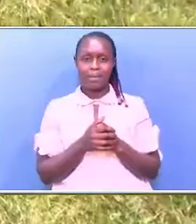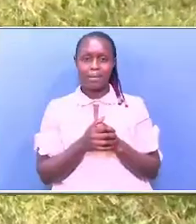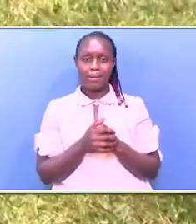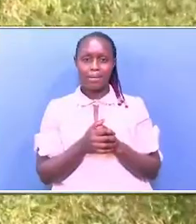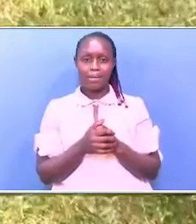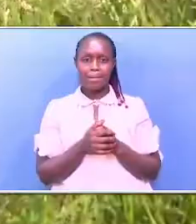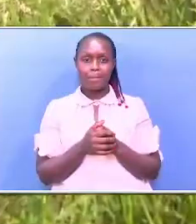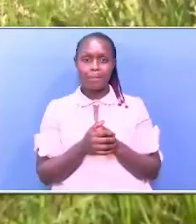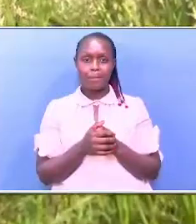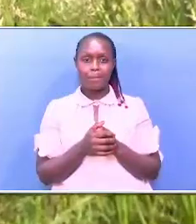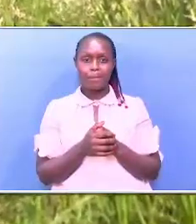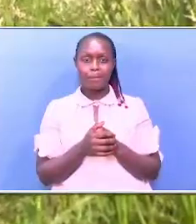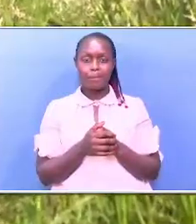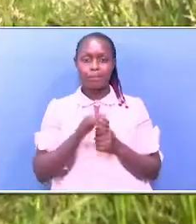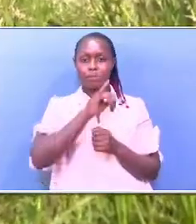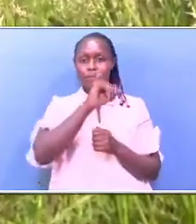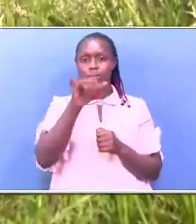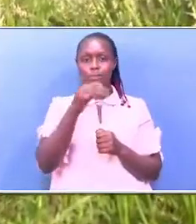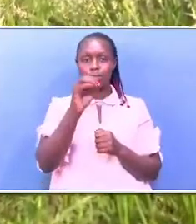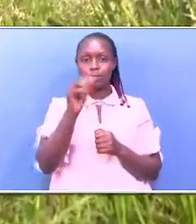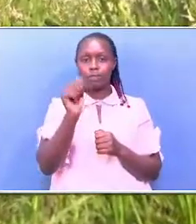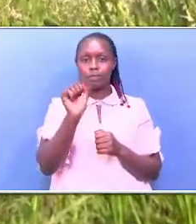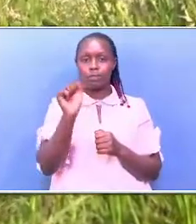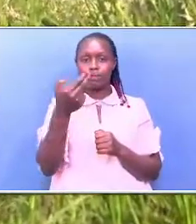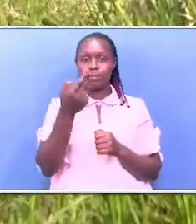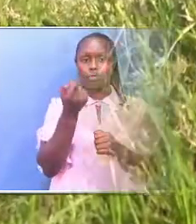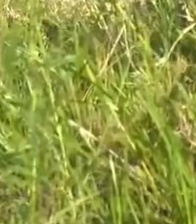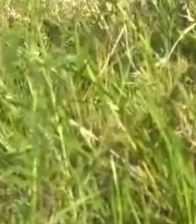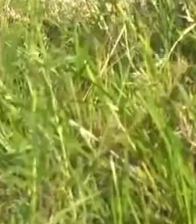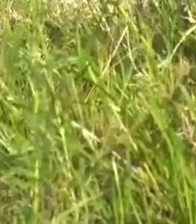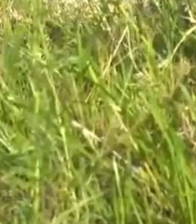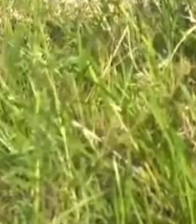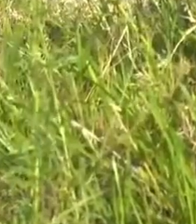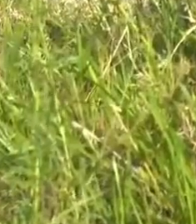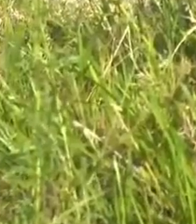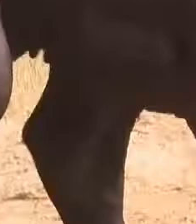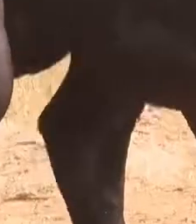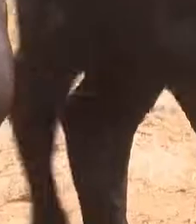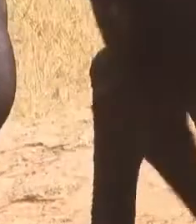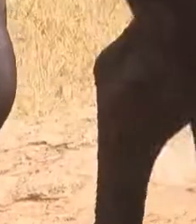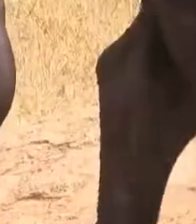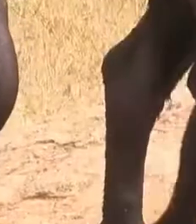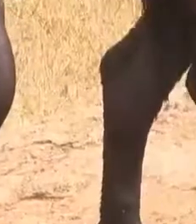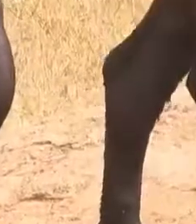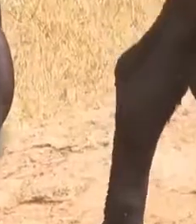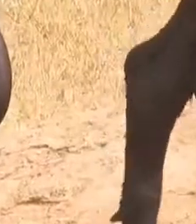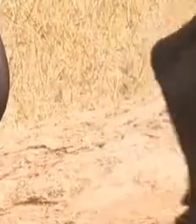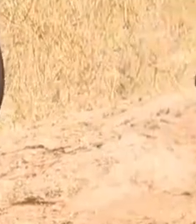Joash Onsare, TV 47.